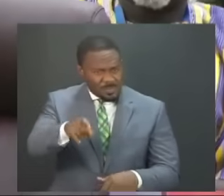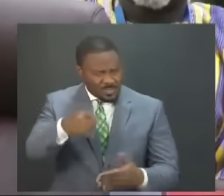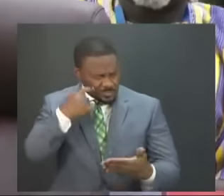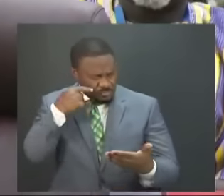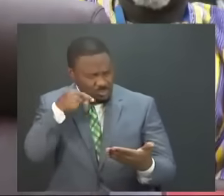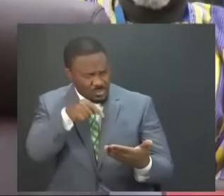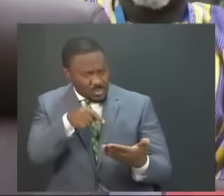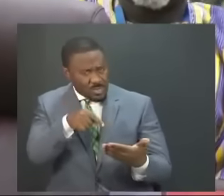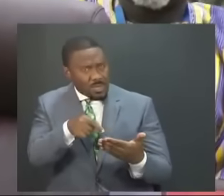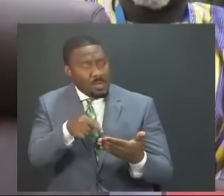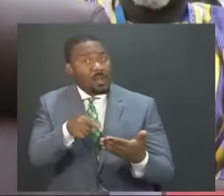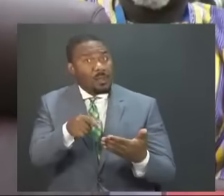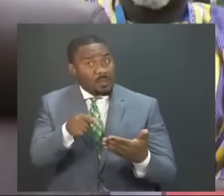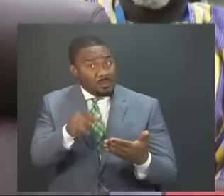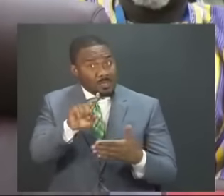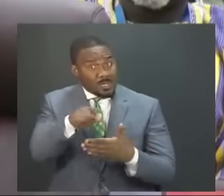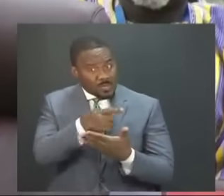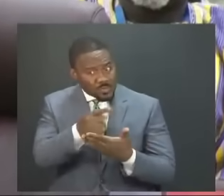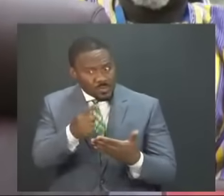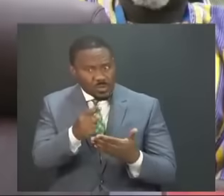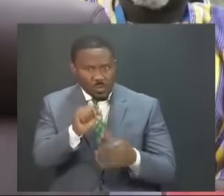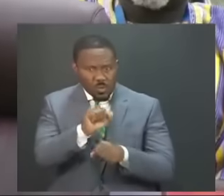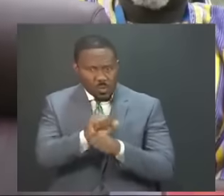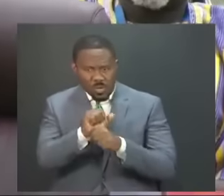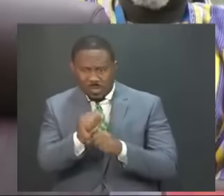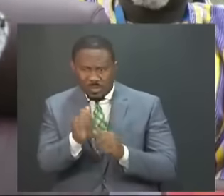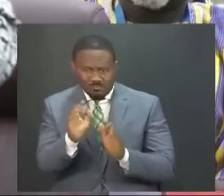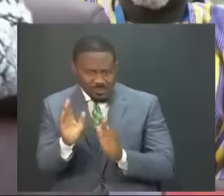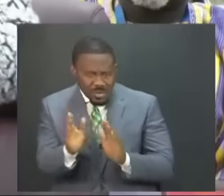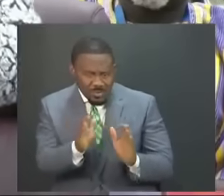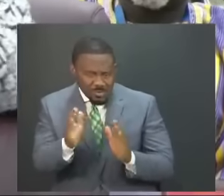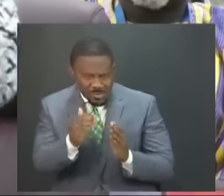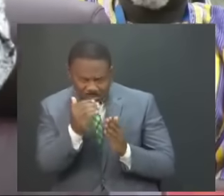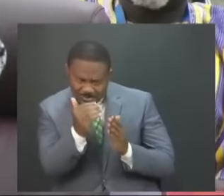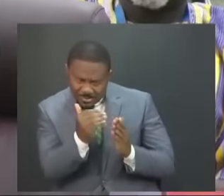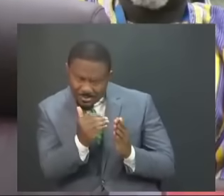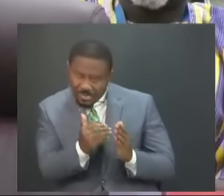the business statement read, he is seeking